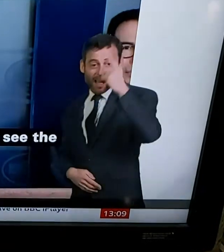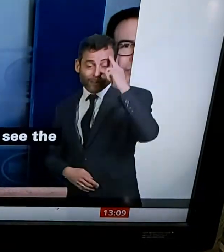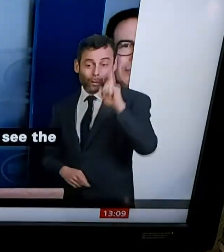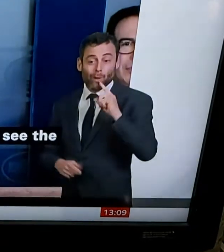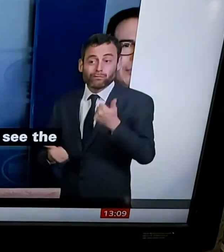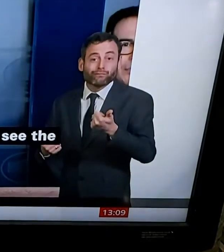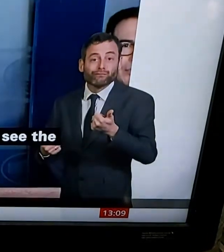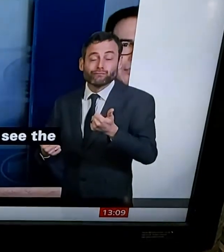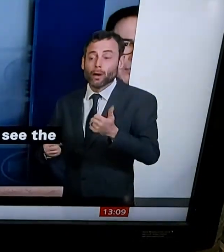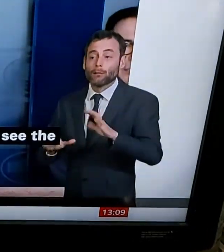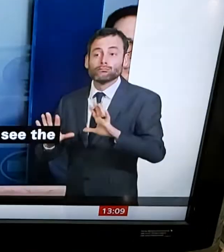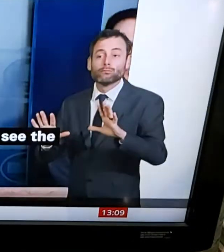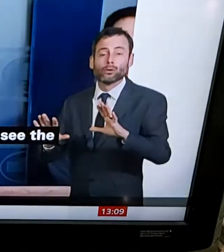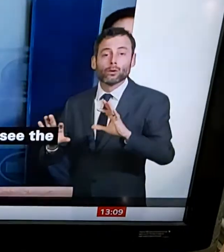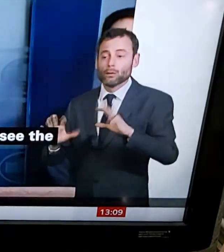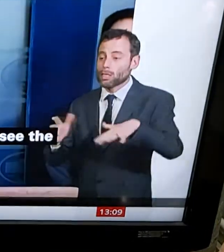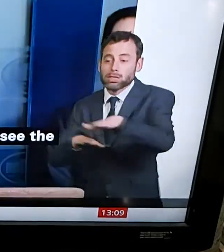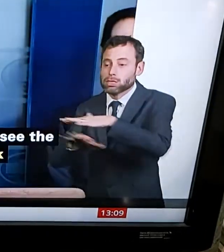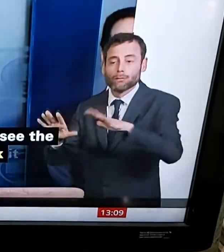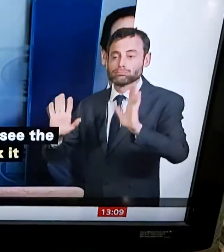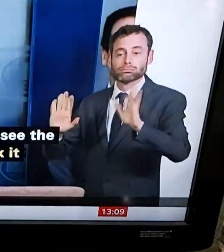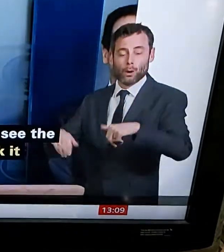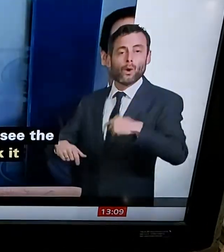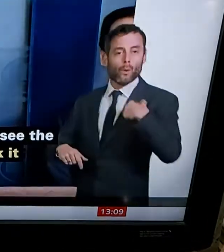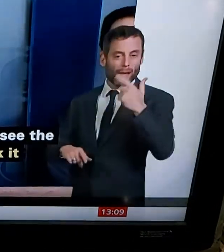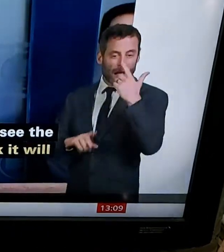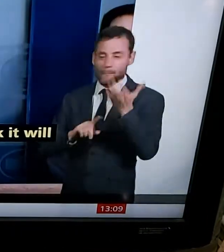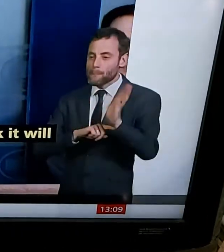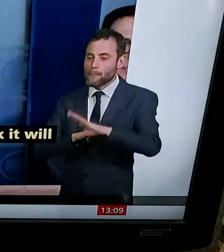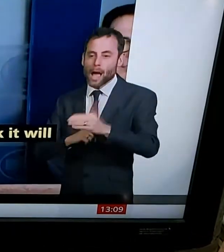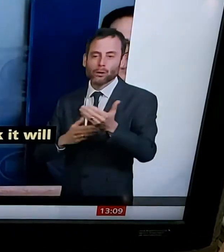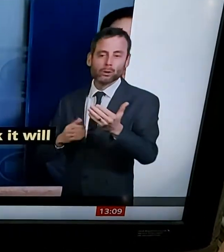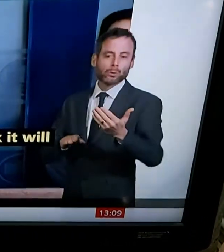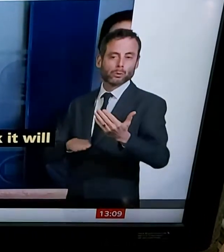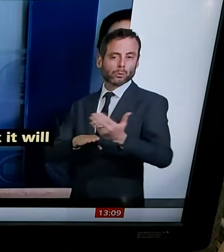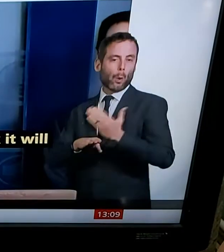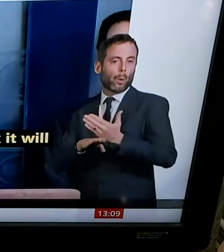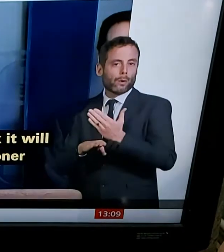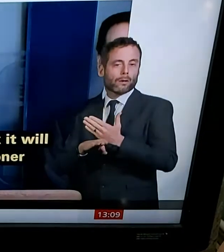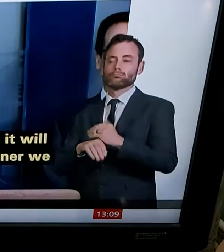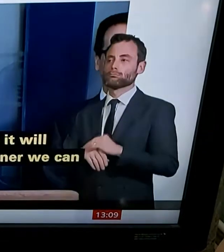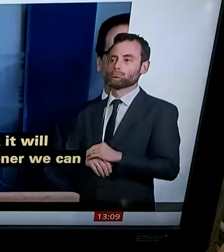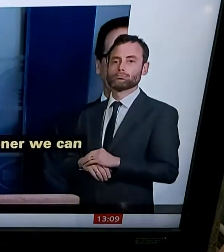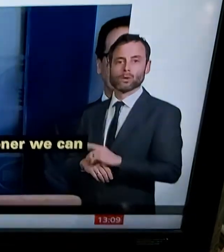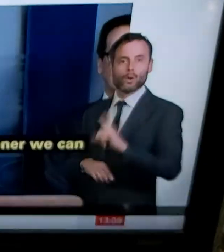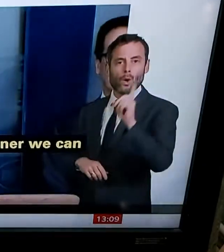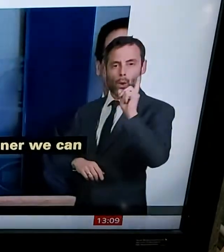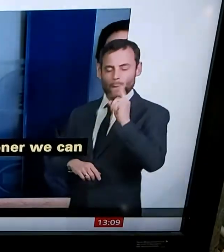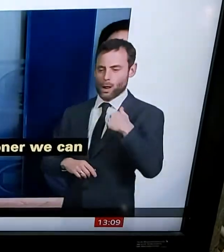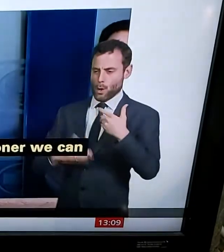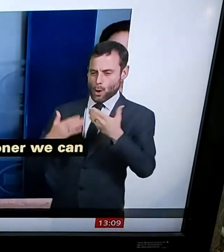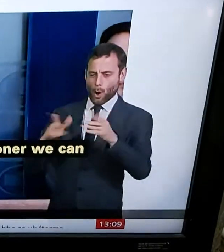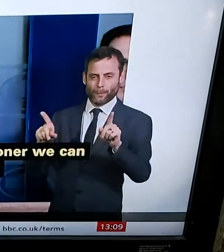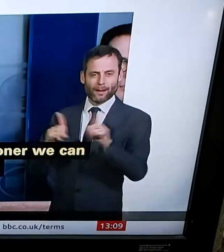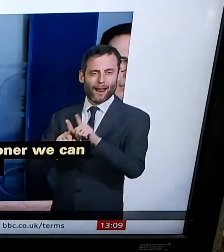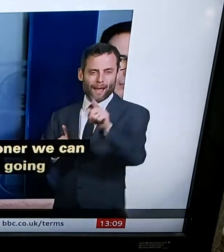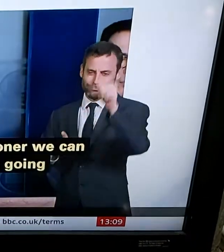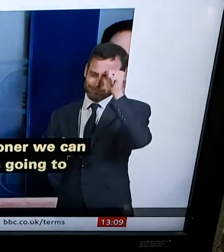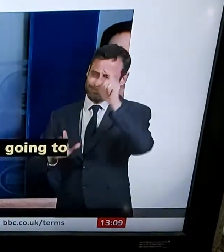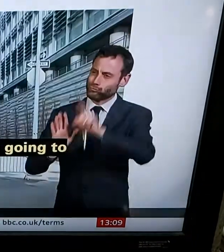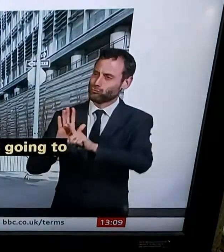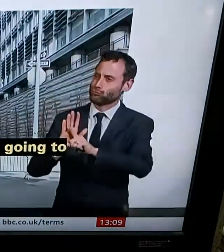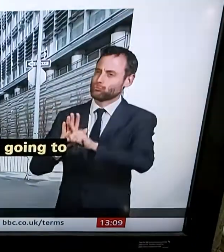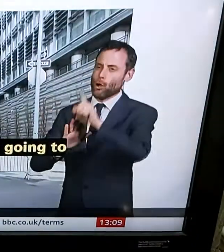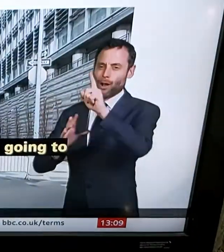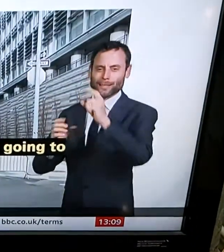to, when we open, especially if we can open it, the sooner the better, it's going to open up like a rocket ship. I think it's going to go very good and very